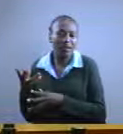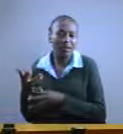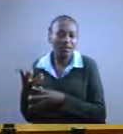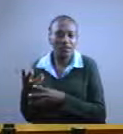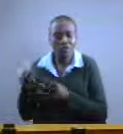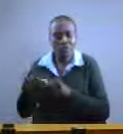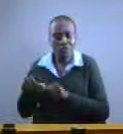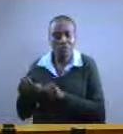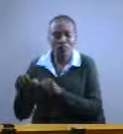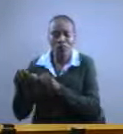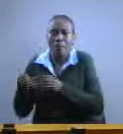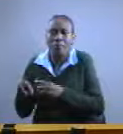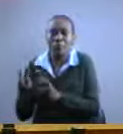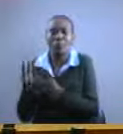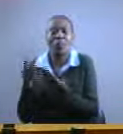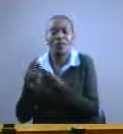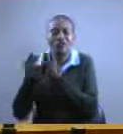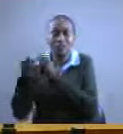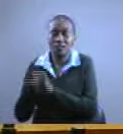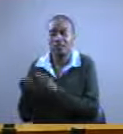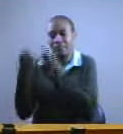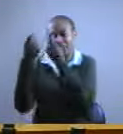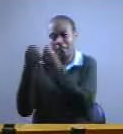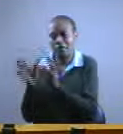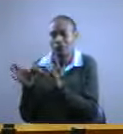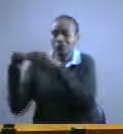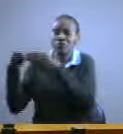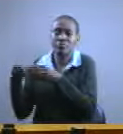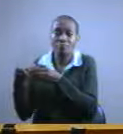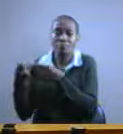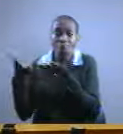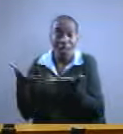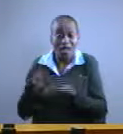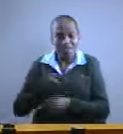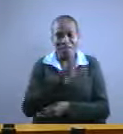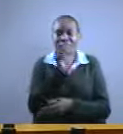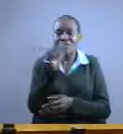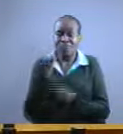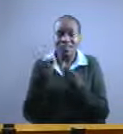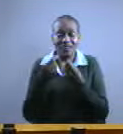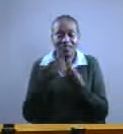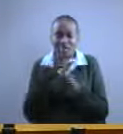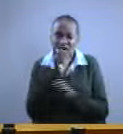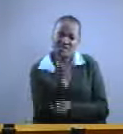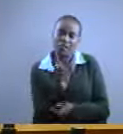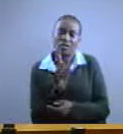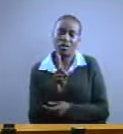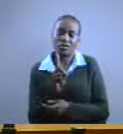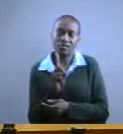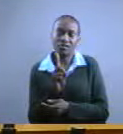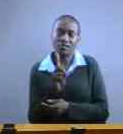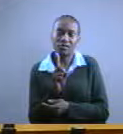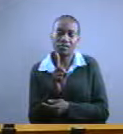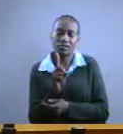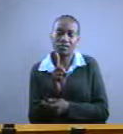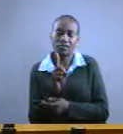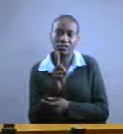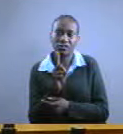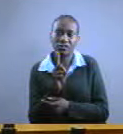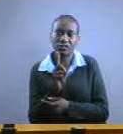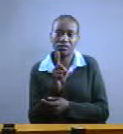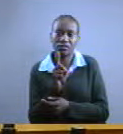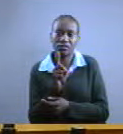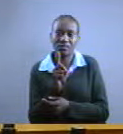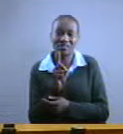approach to regulating the financial sector. In our own South African term, we call this approach draconian